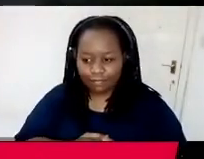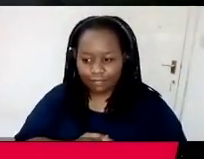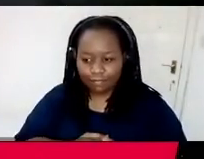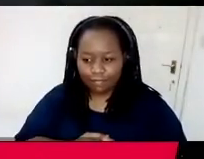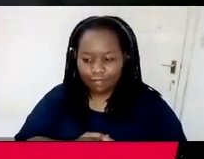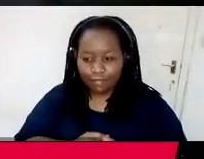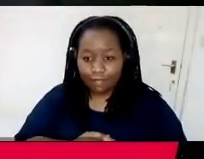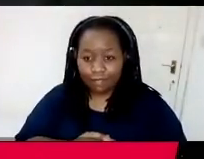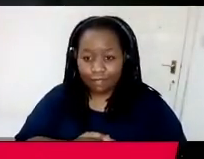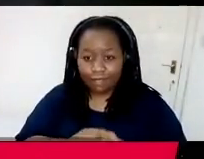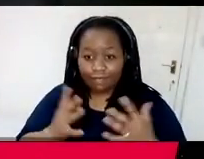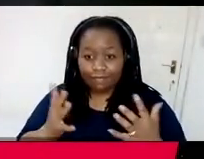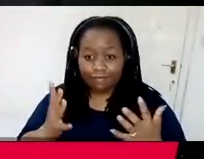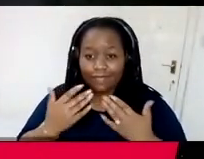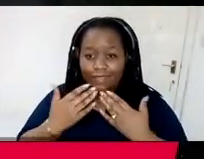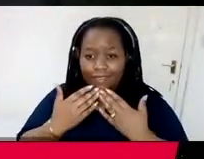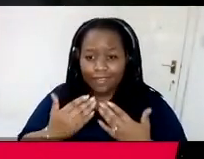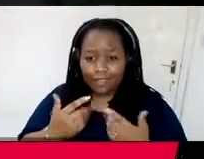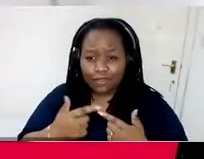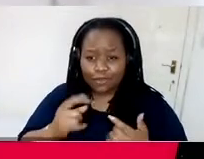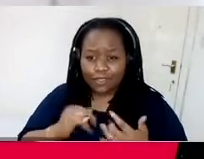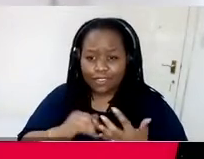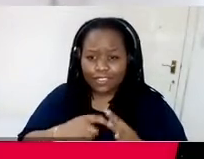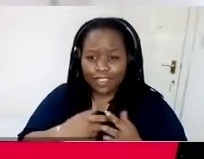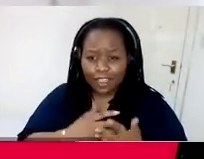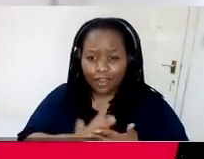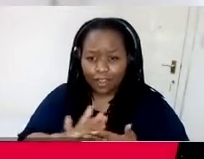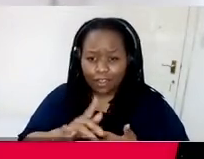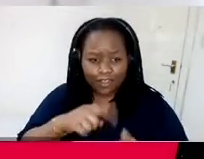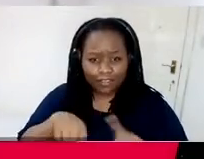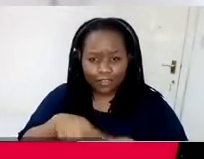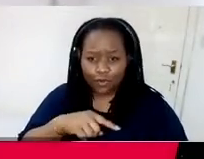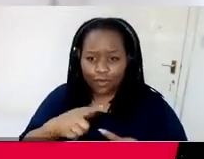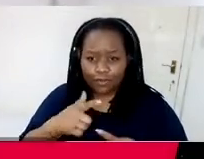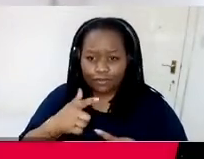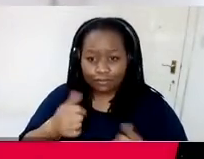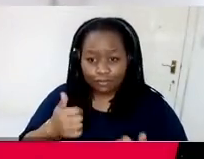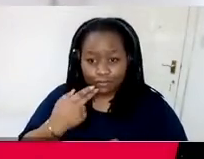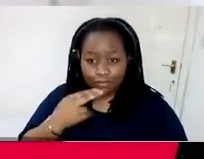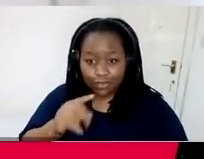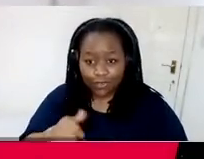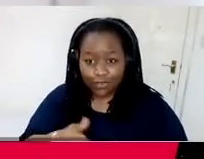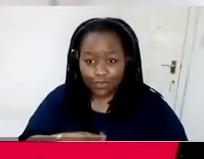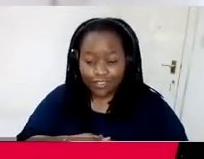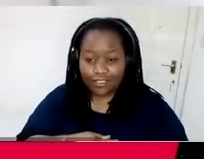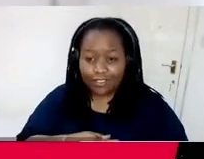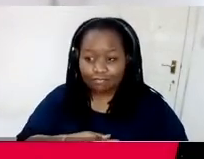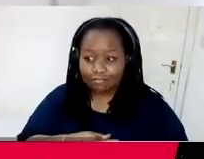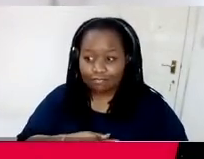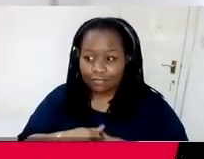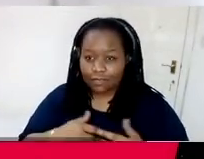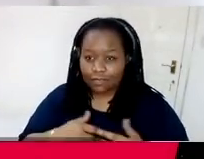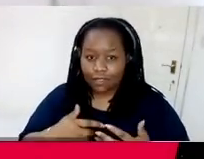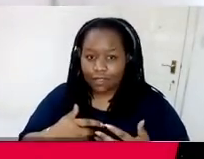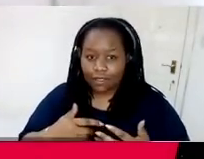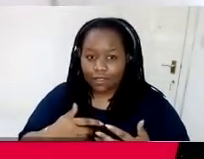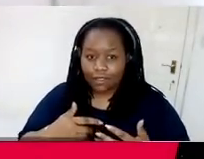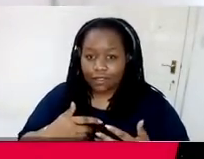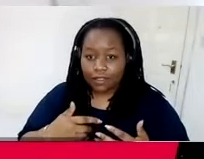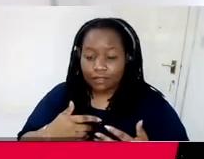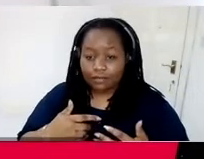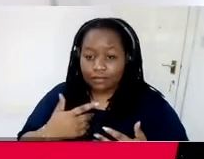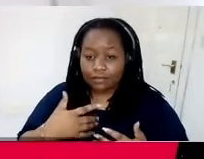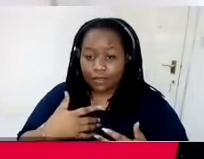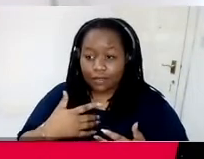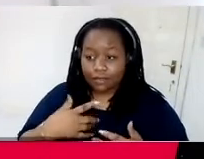Thank you so much, Sarah, everyone. Good afternoon. I'd like to take this opportunity to draw